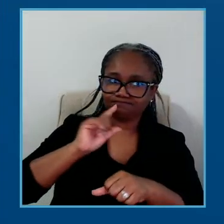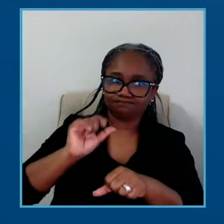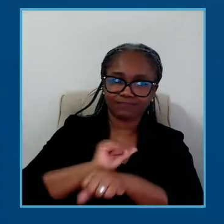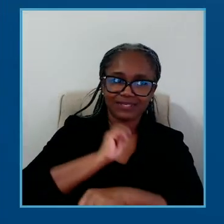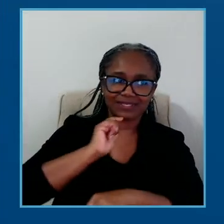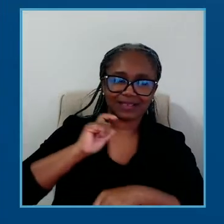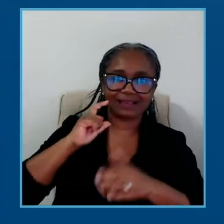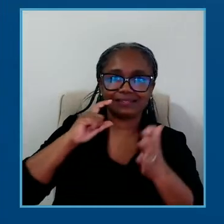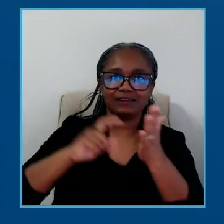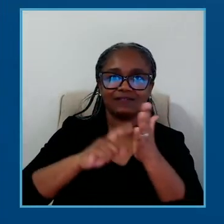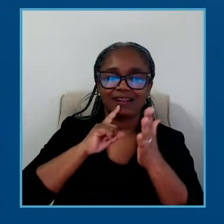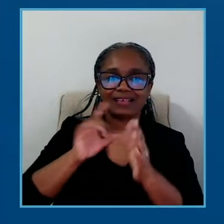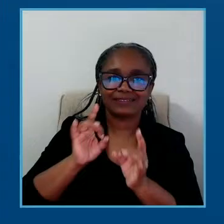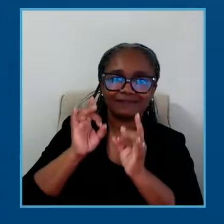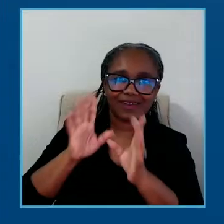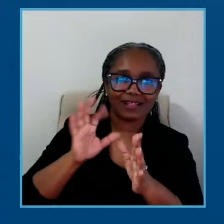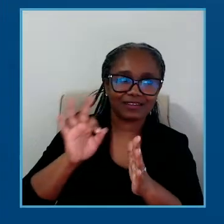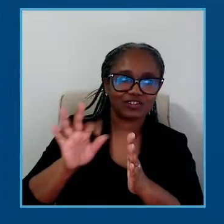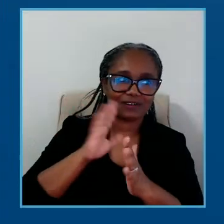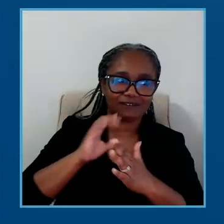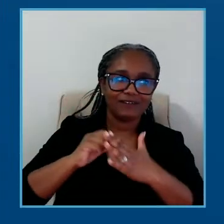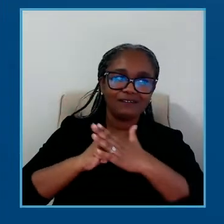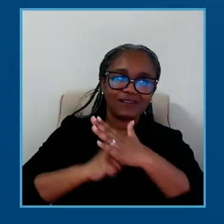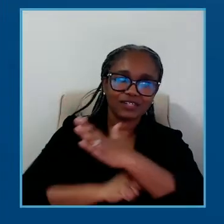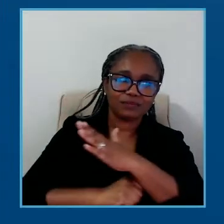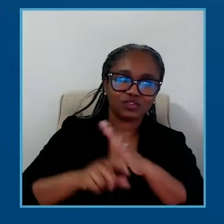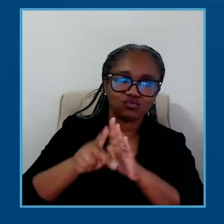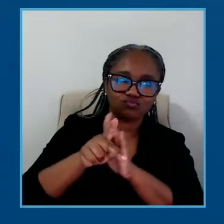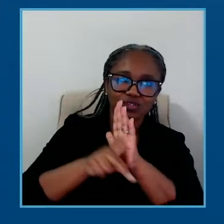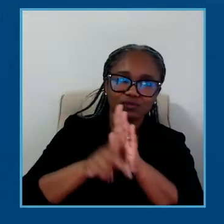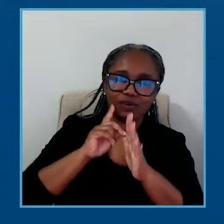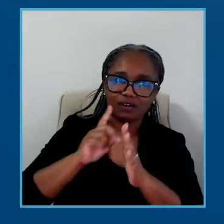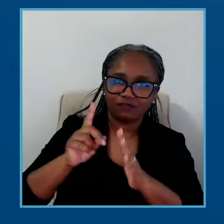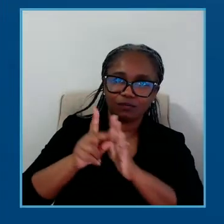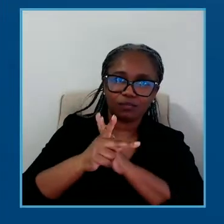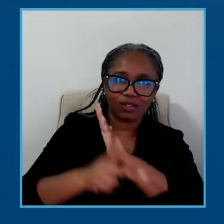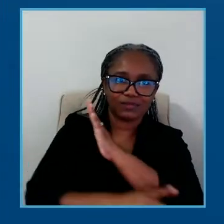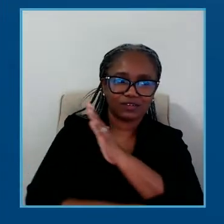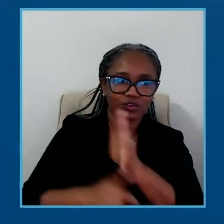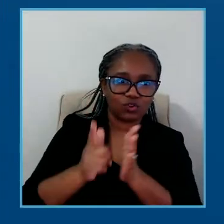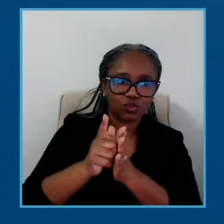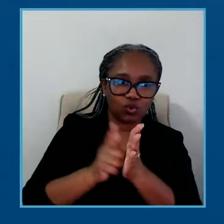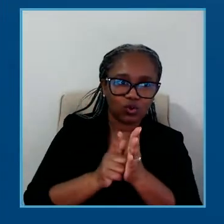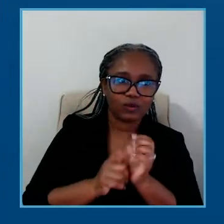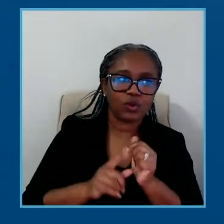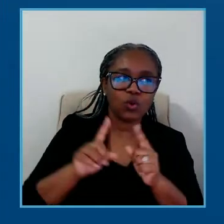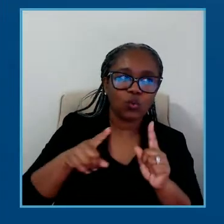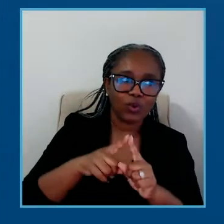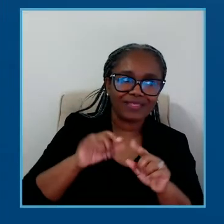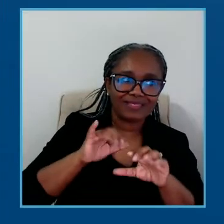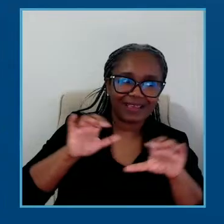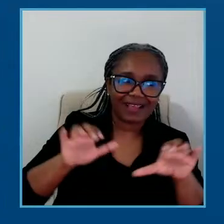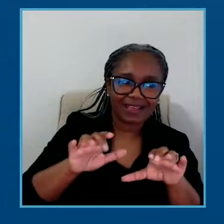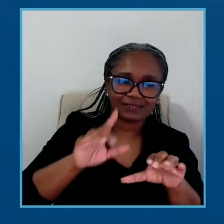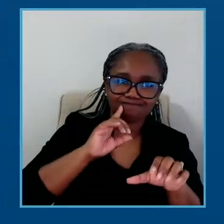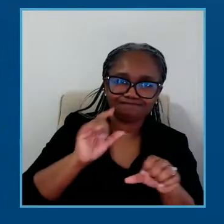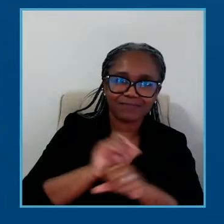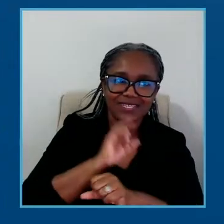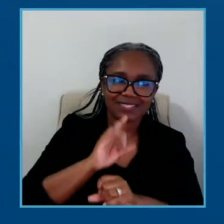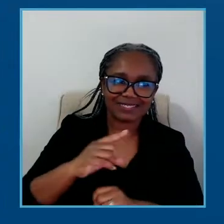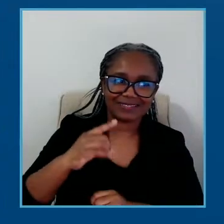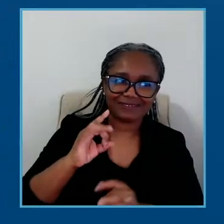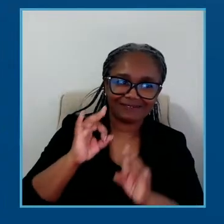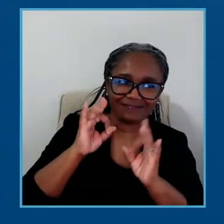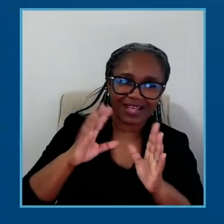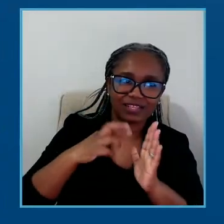and when action has been taken in violation of a rule protecting a basic right of an individual member. The procedures used to conduct